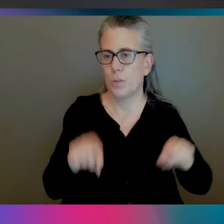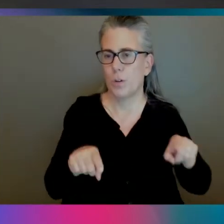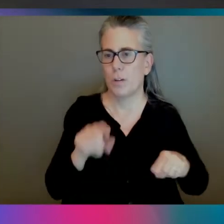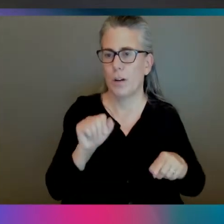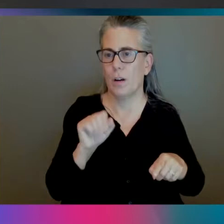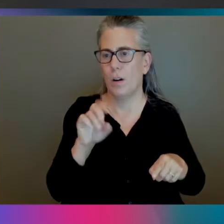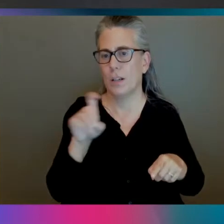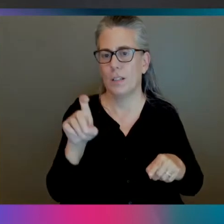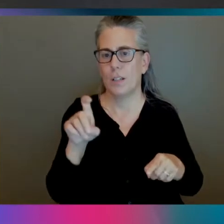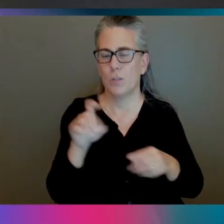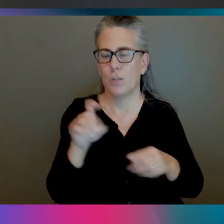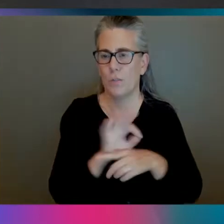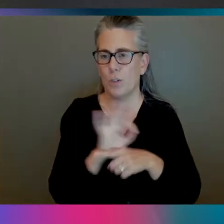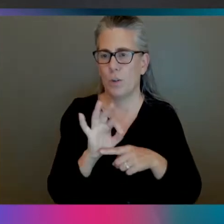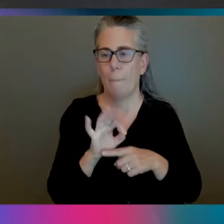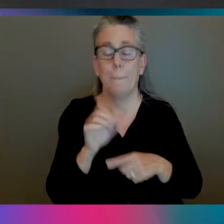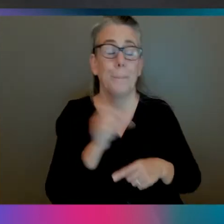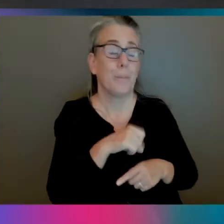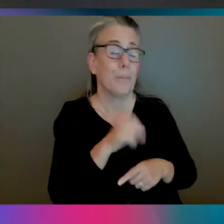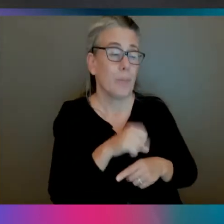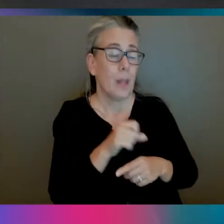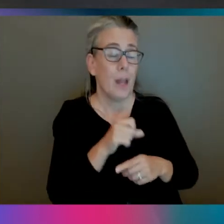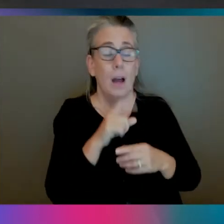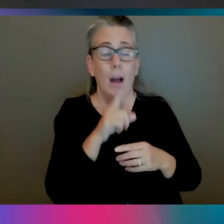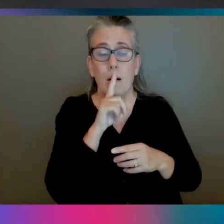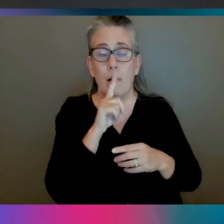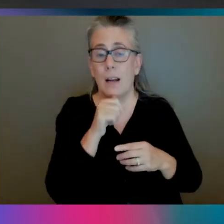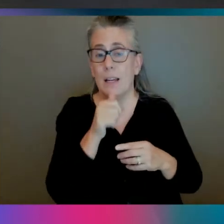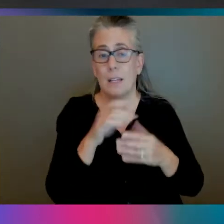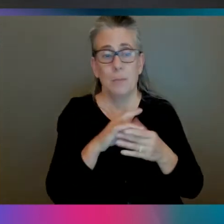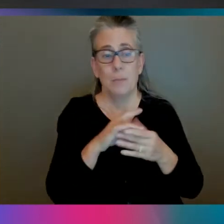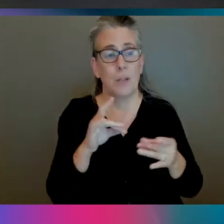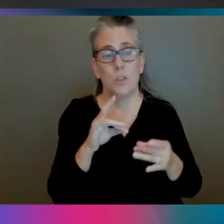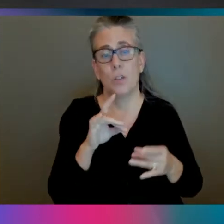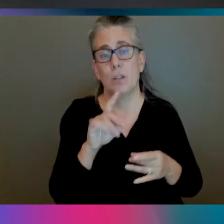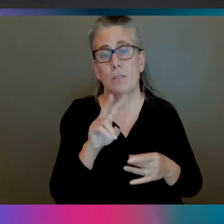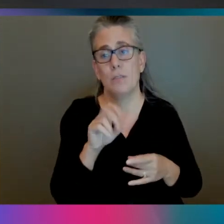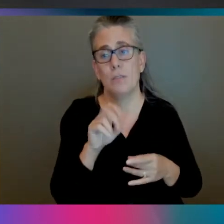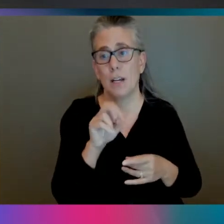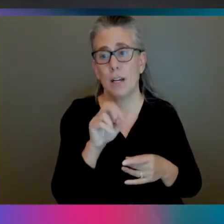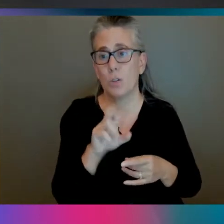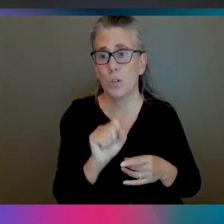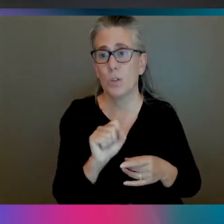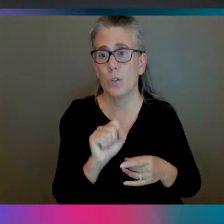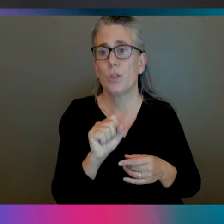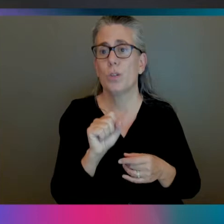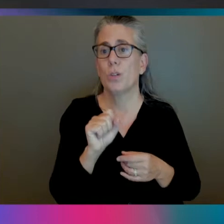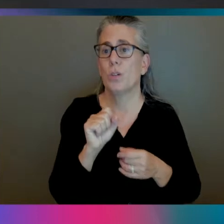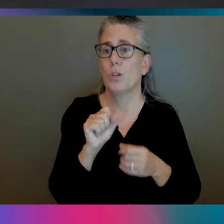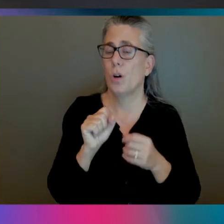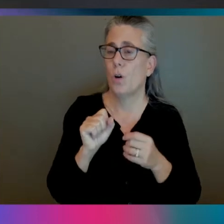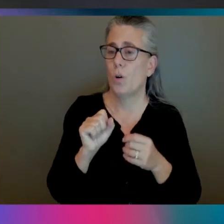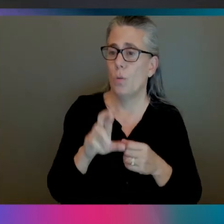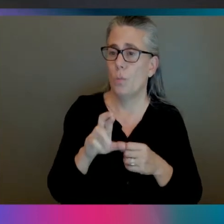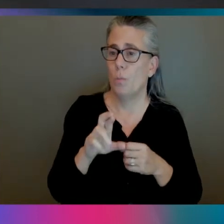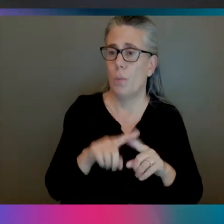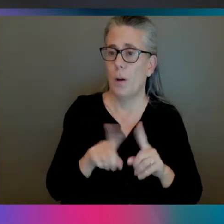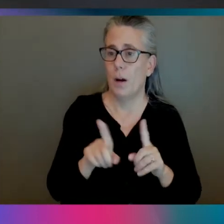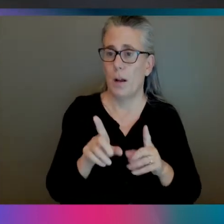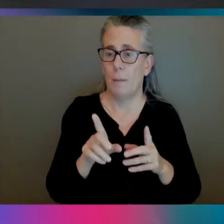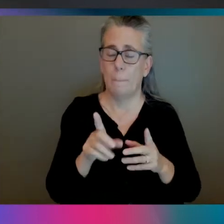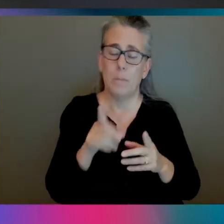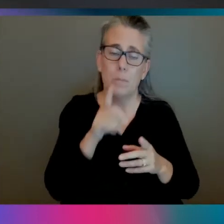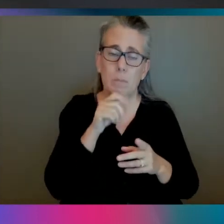still putting in. I even mentioned vectors and matrices, so I could see that. Is that one correct then? Not really. I mean,